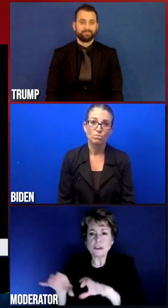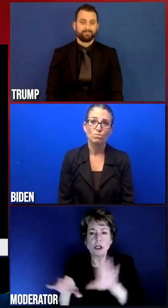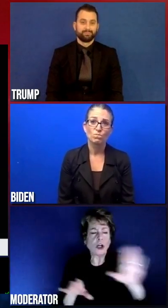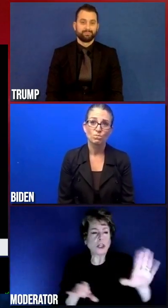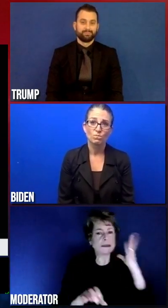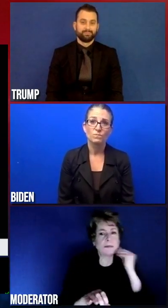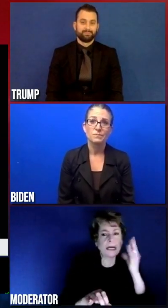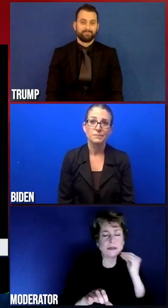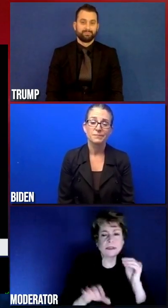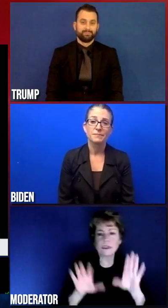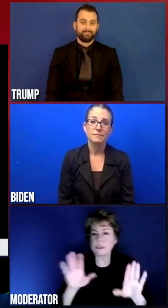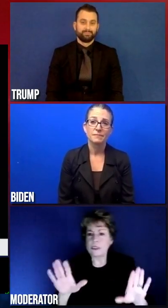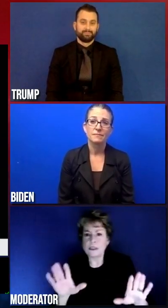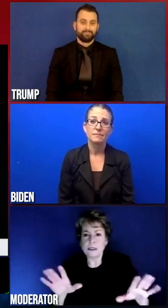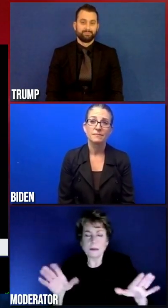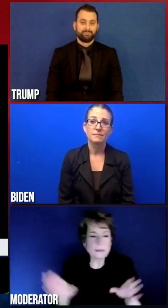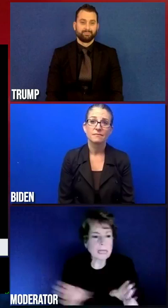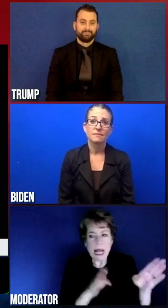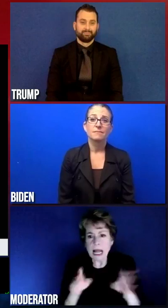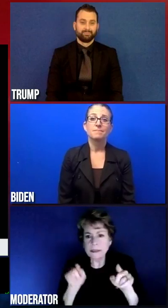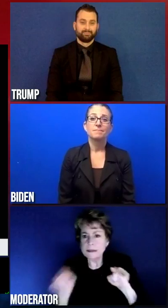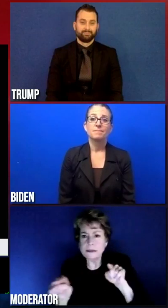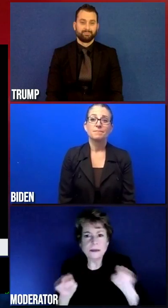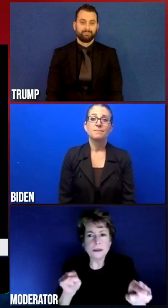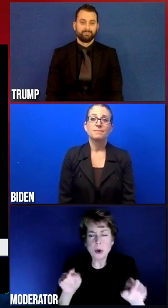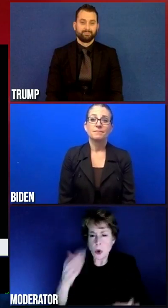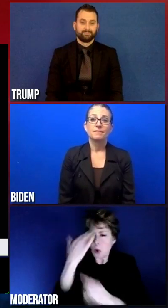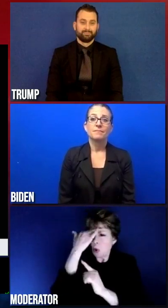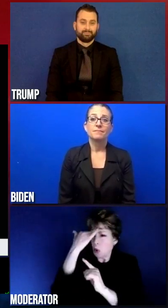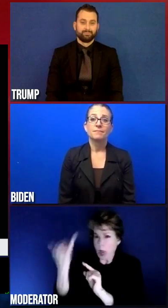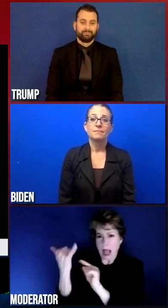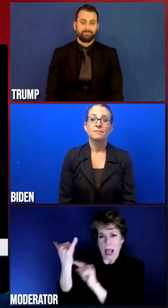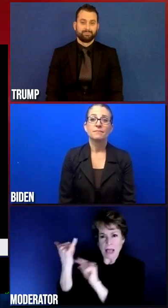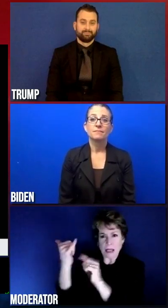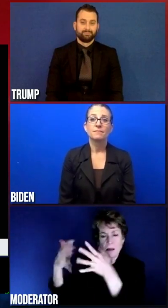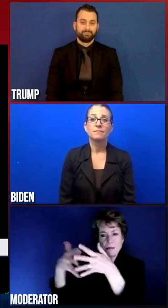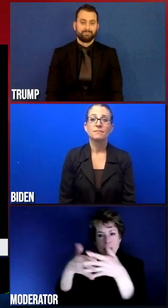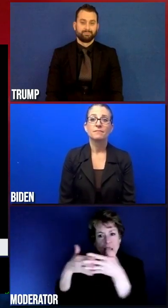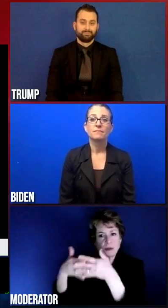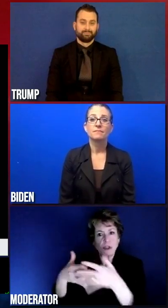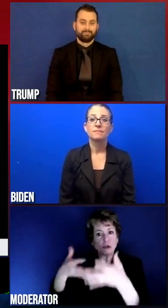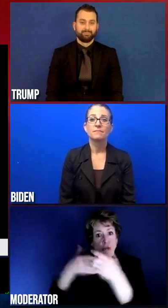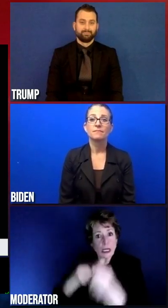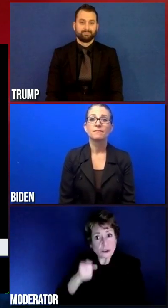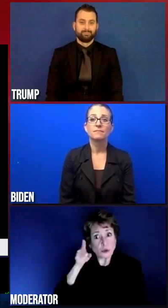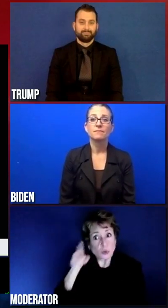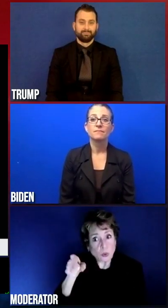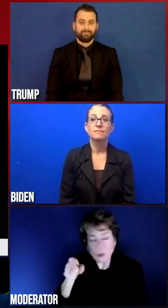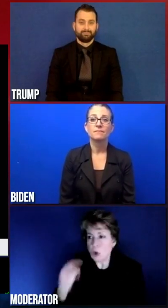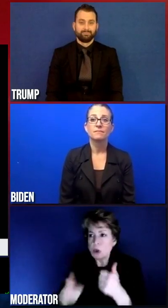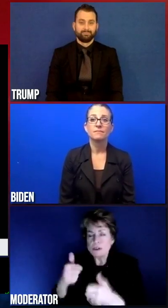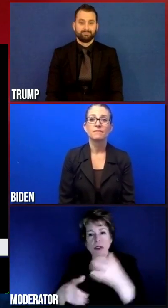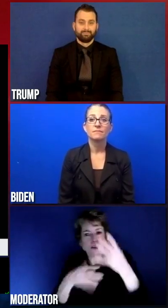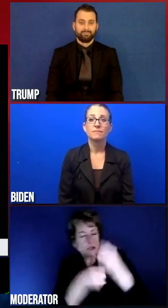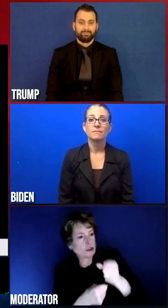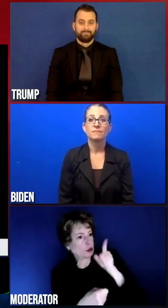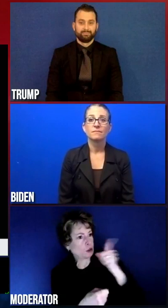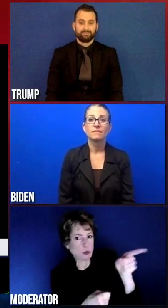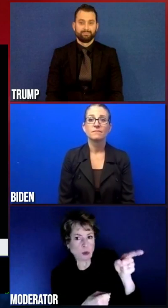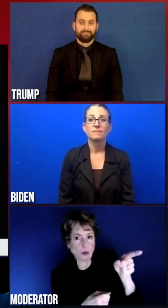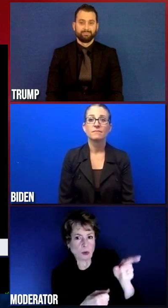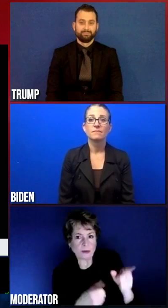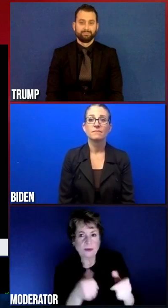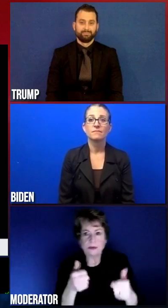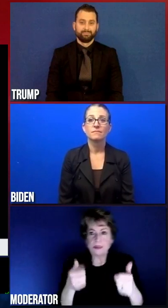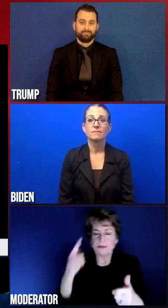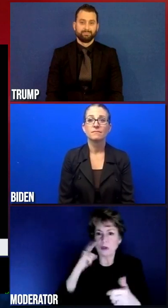2021, why should the American people trust you more than your opponent to deal with this public health